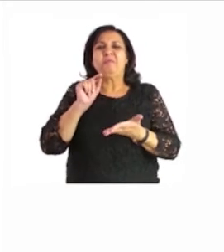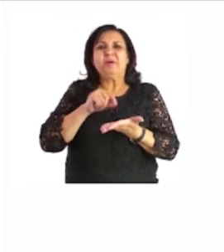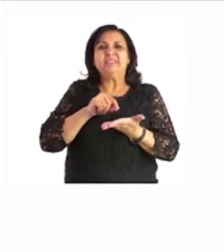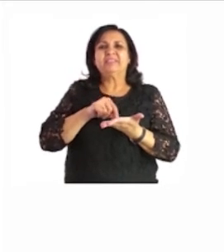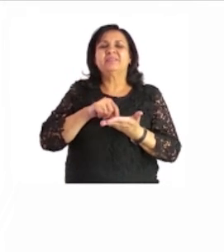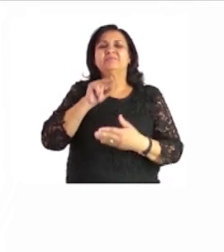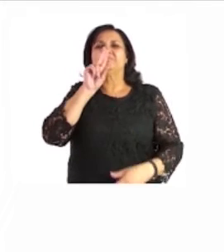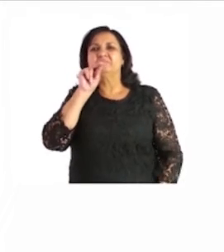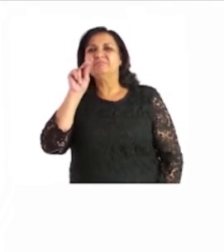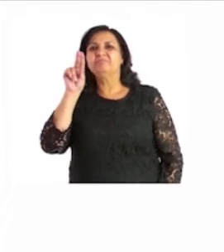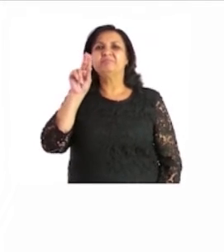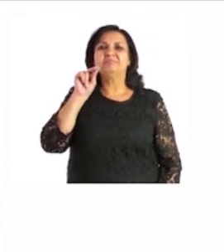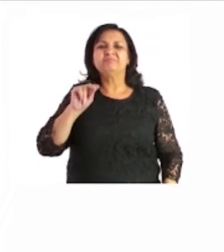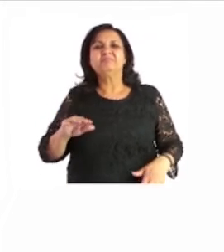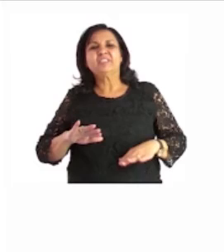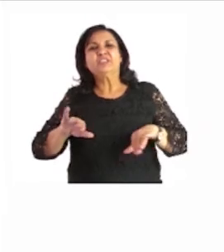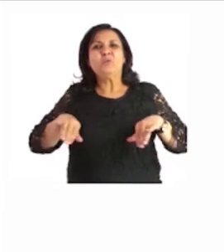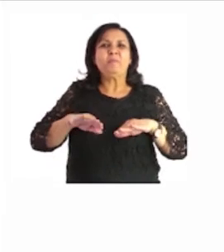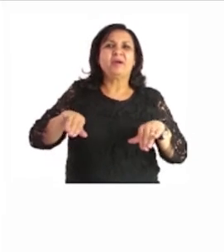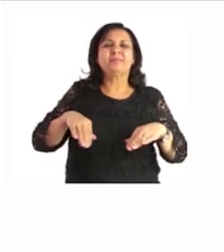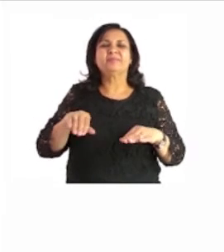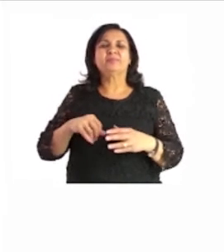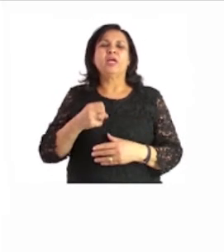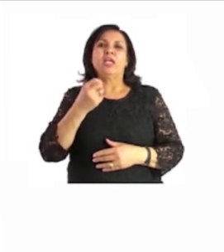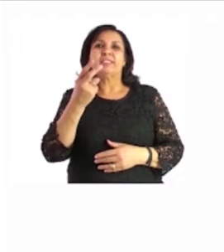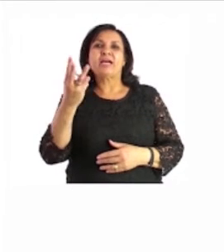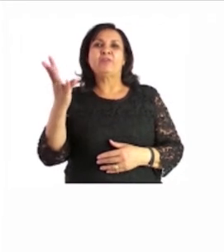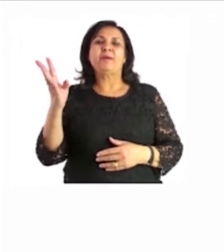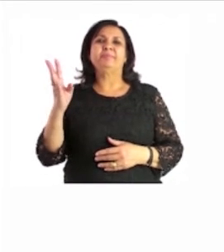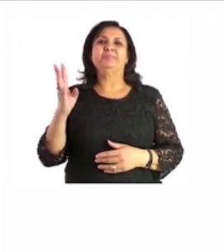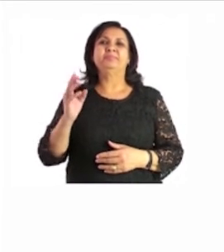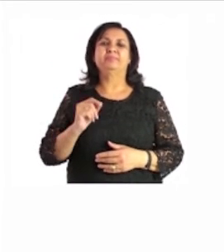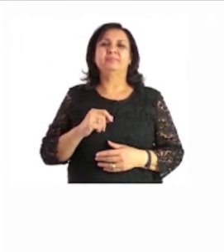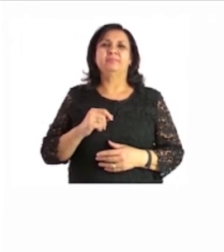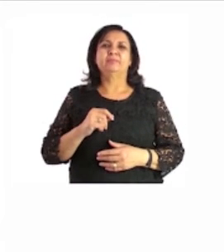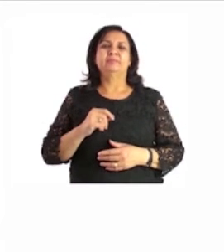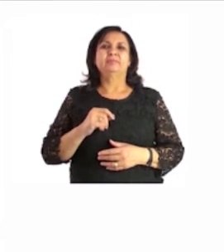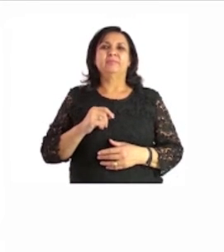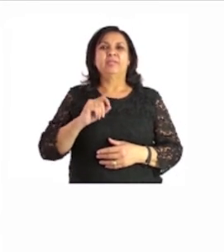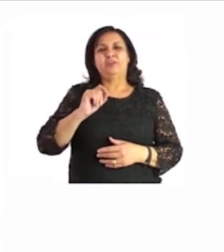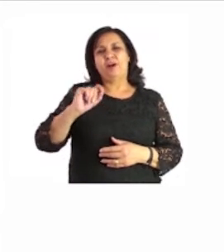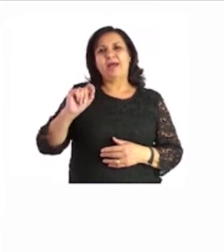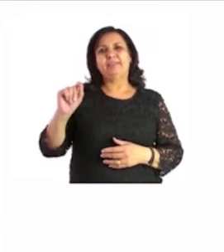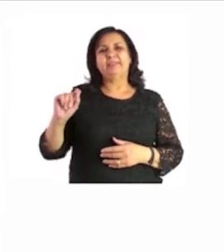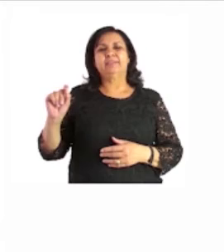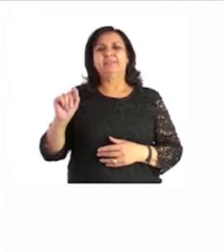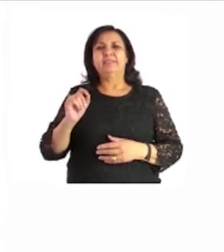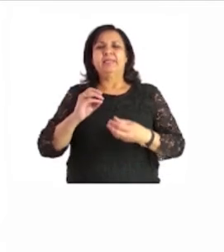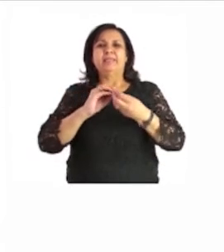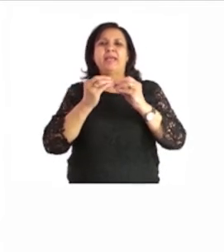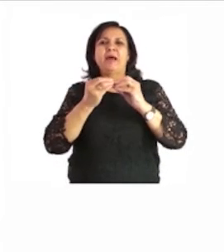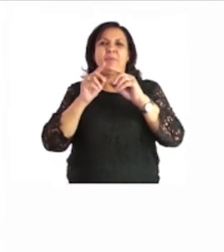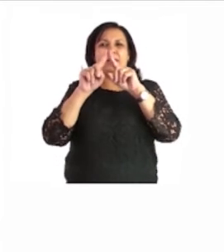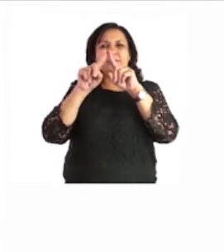swimming pond. So now you can count them and then you write the number in the